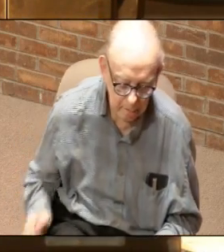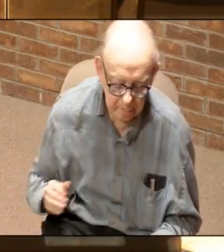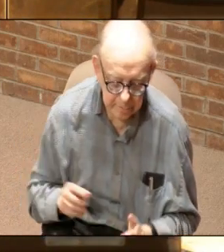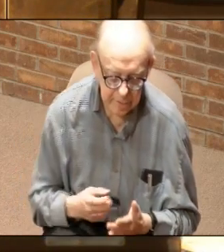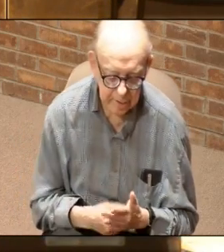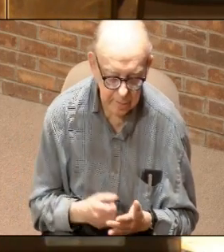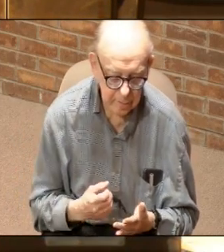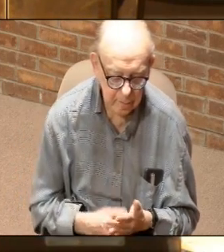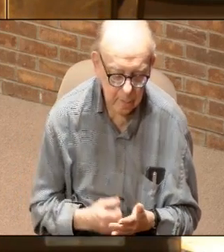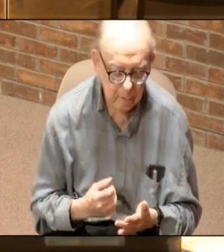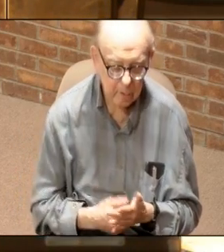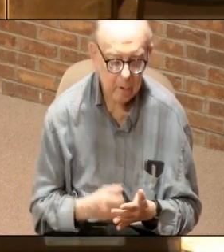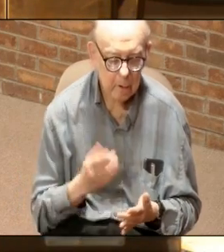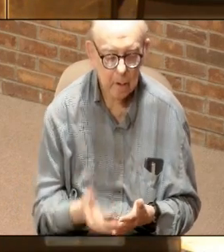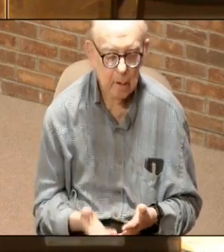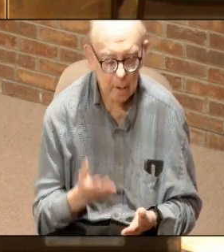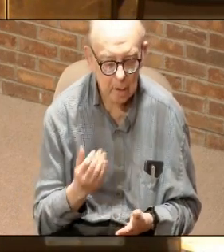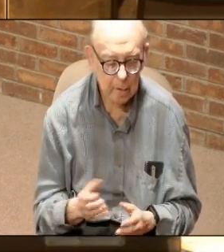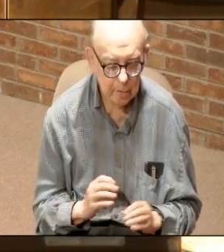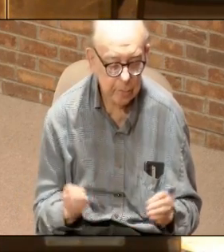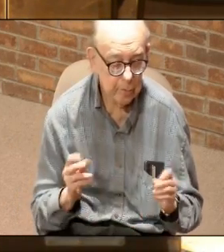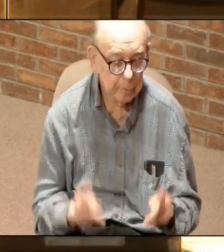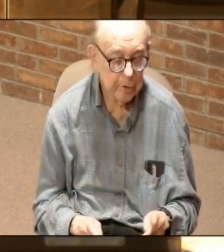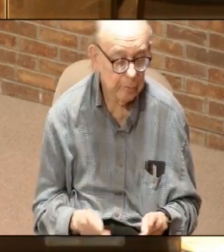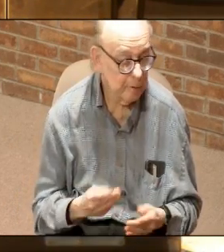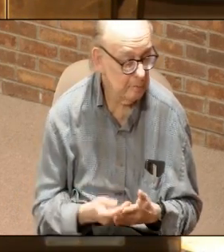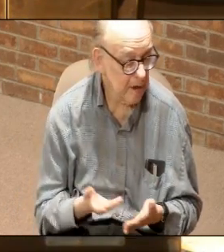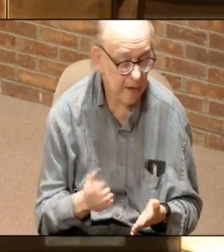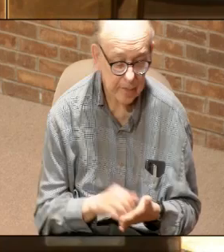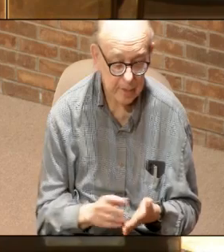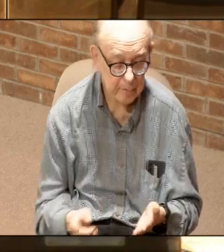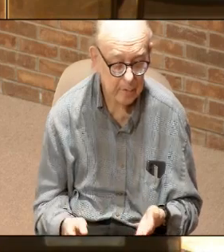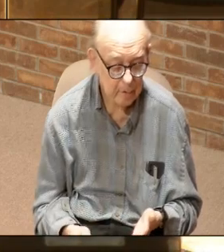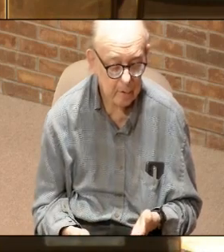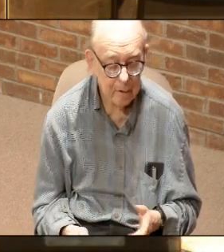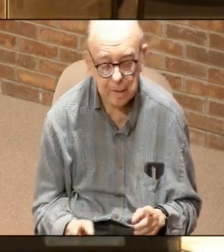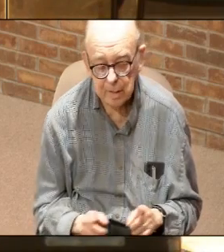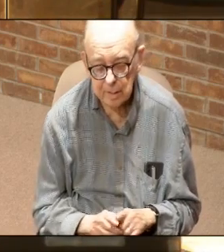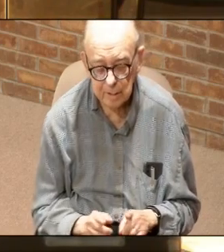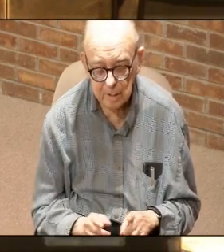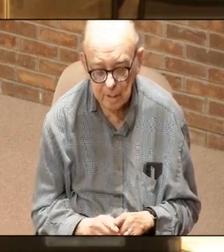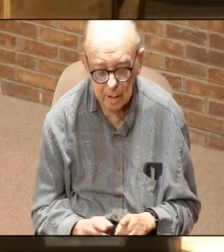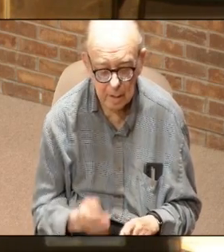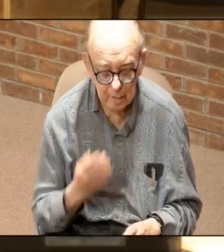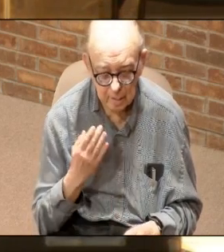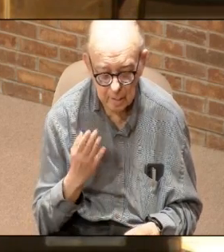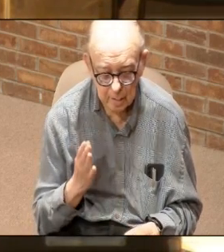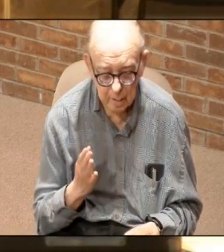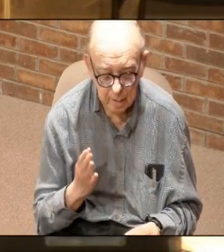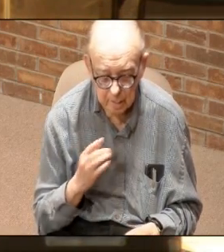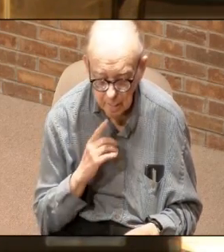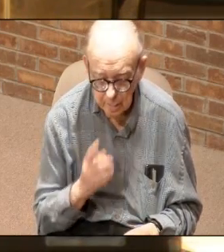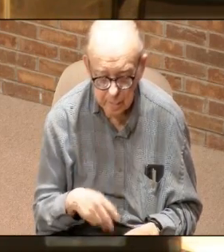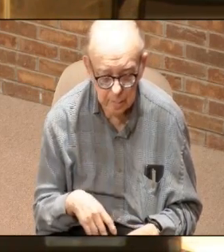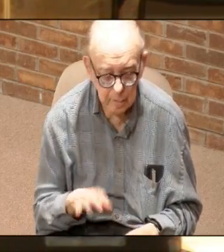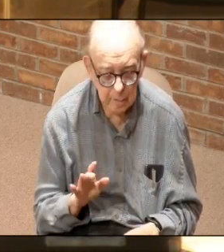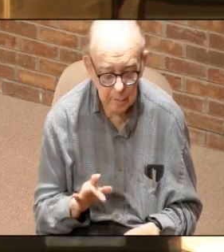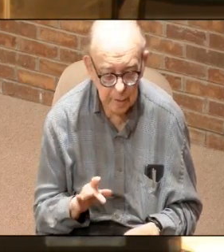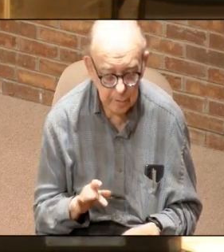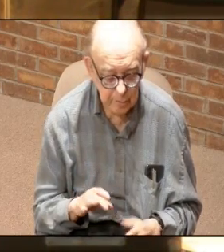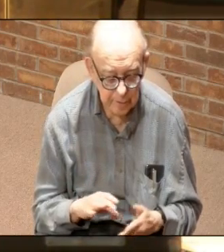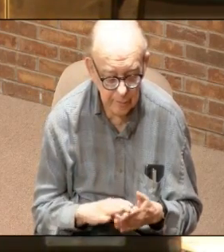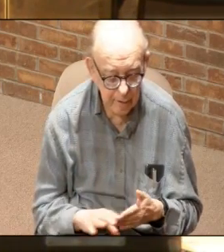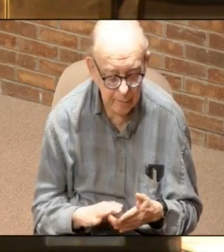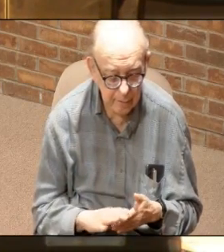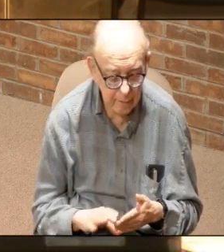be there because nobody would buy it. It's like, I don't think I'm going to pay $25,000 to